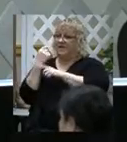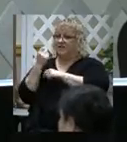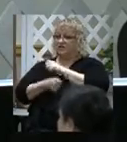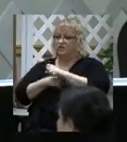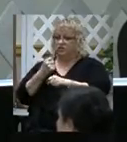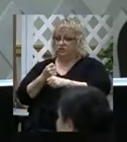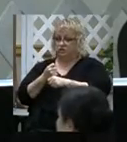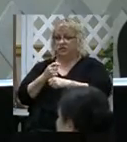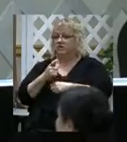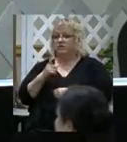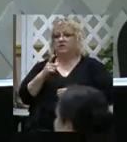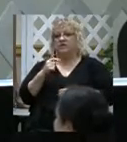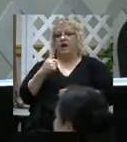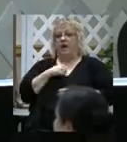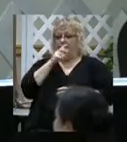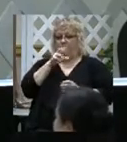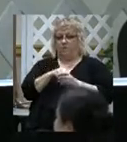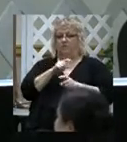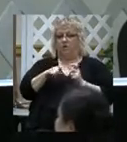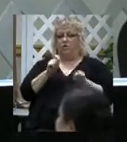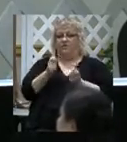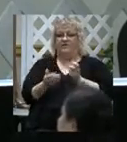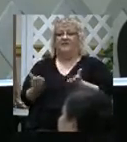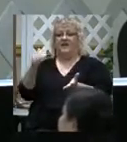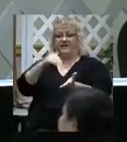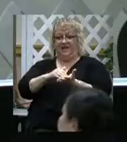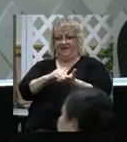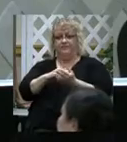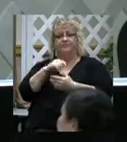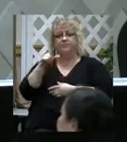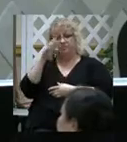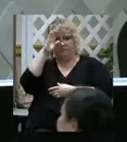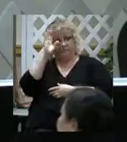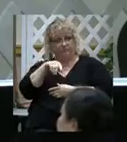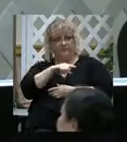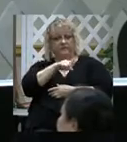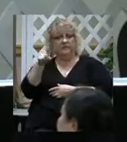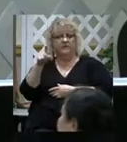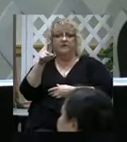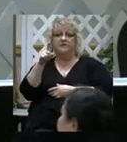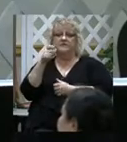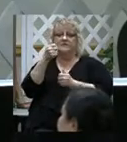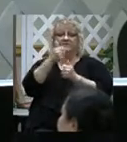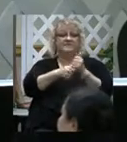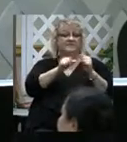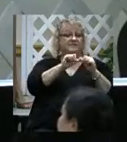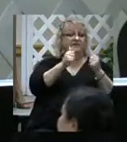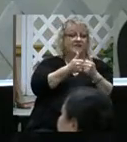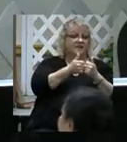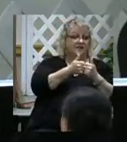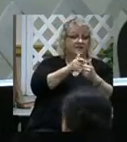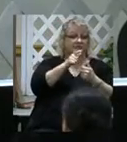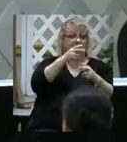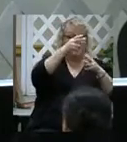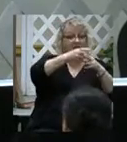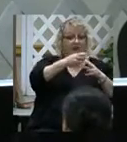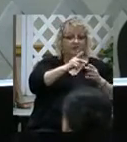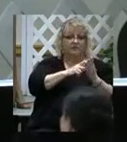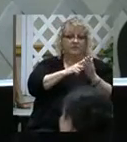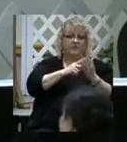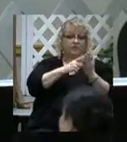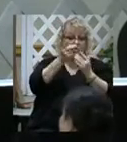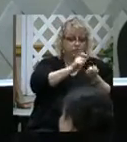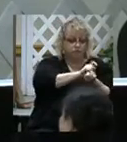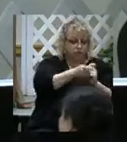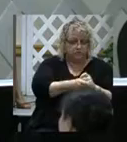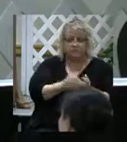I did not participate, but it was revised again. Because as you know, in every agency, the names of the programs